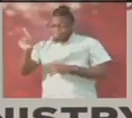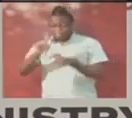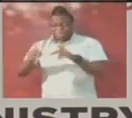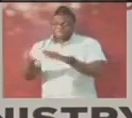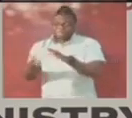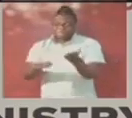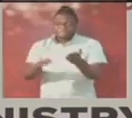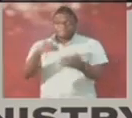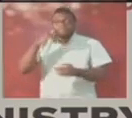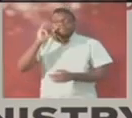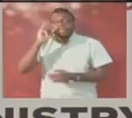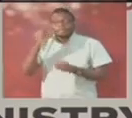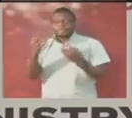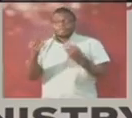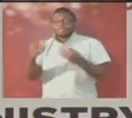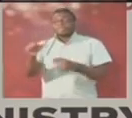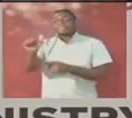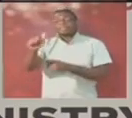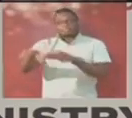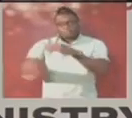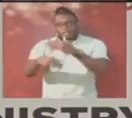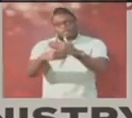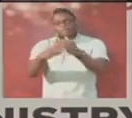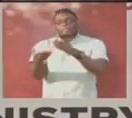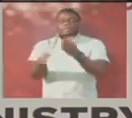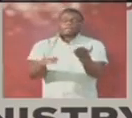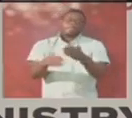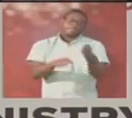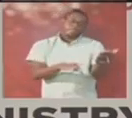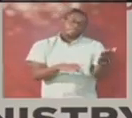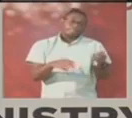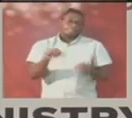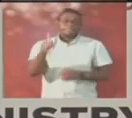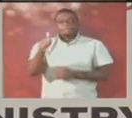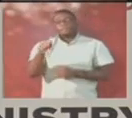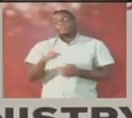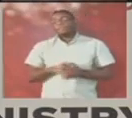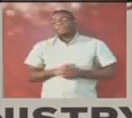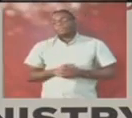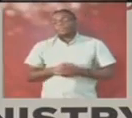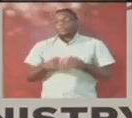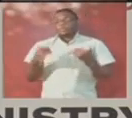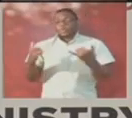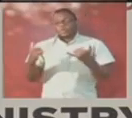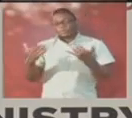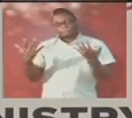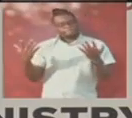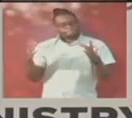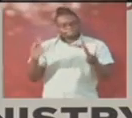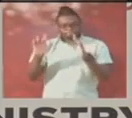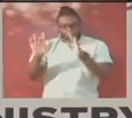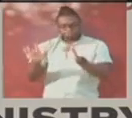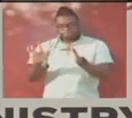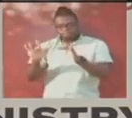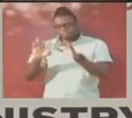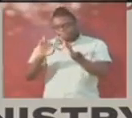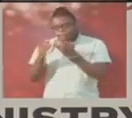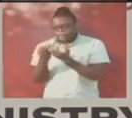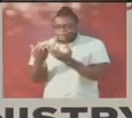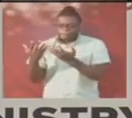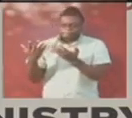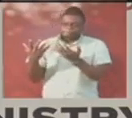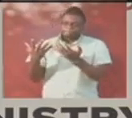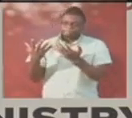total of 10 additional COVID-related deaths, and we would like to extend condolences to the family members of the